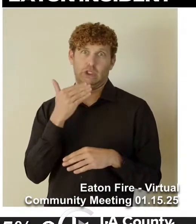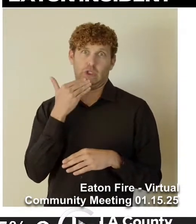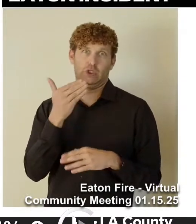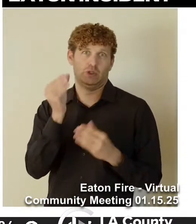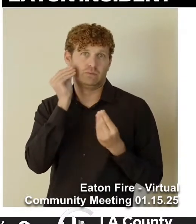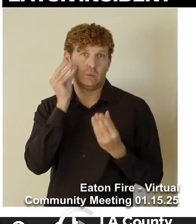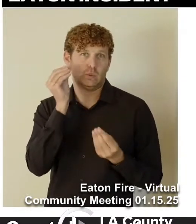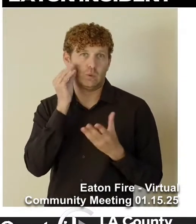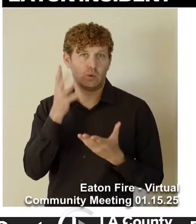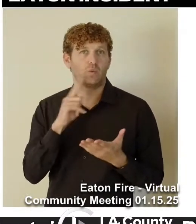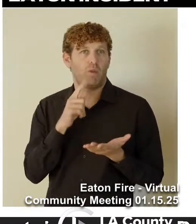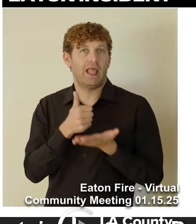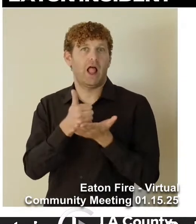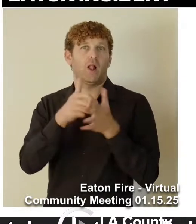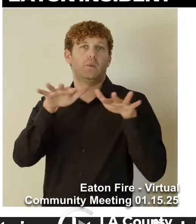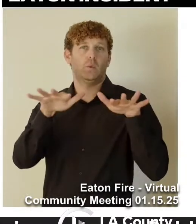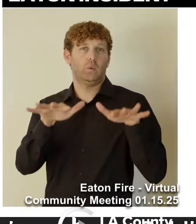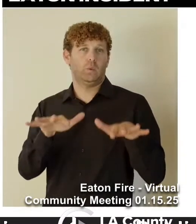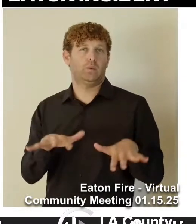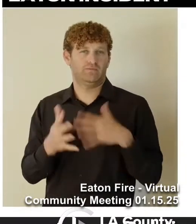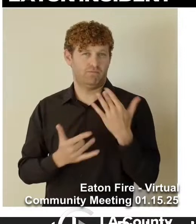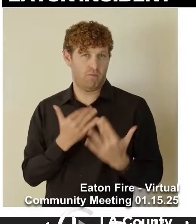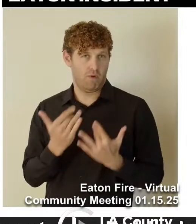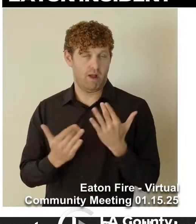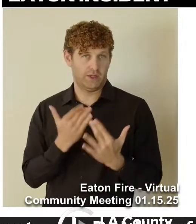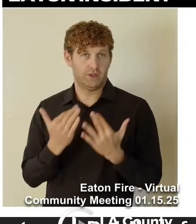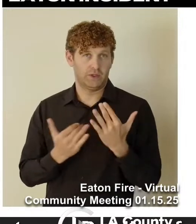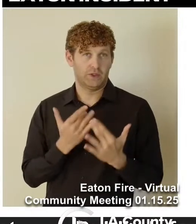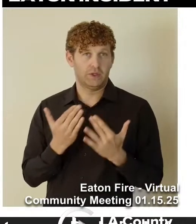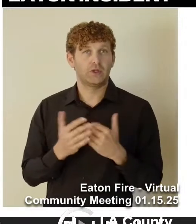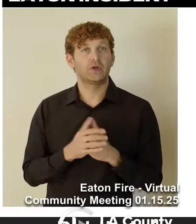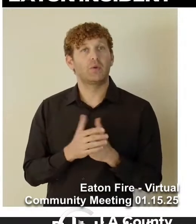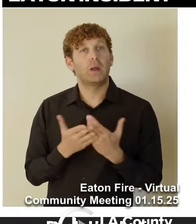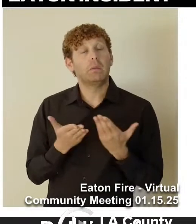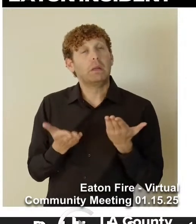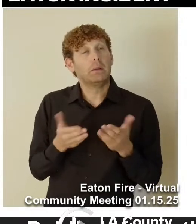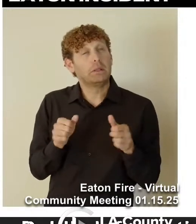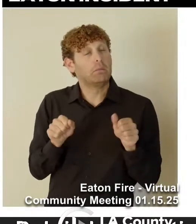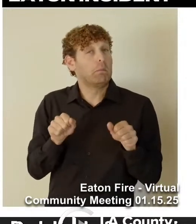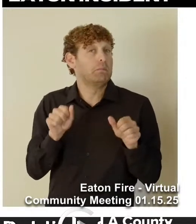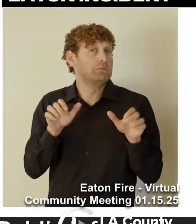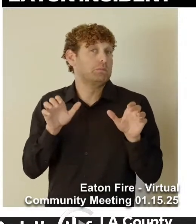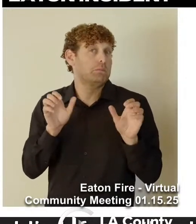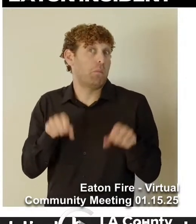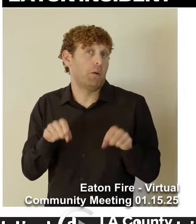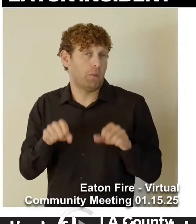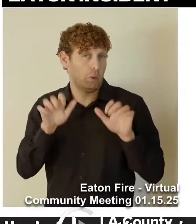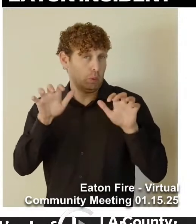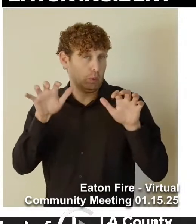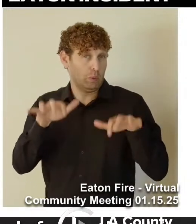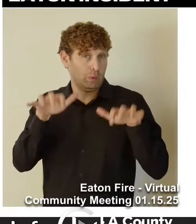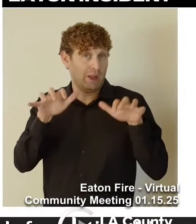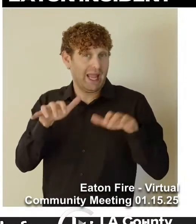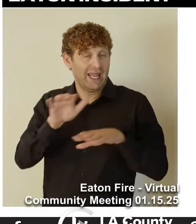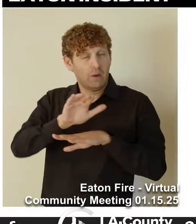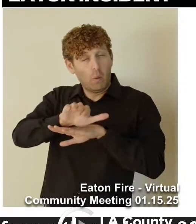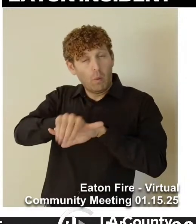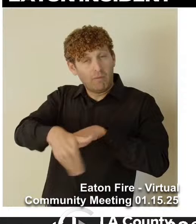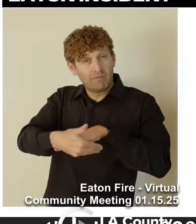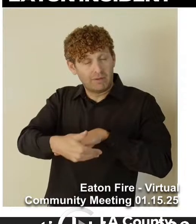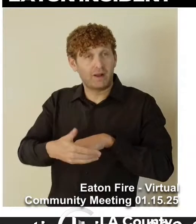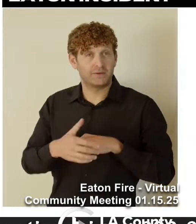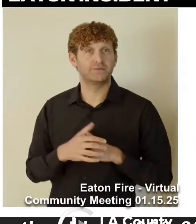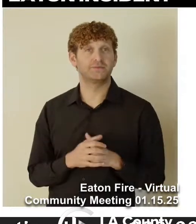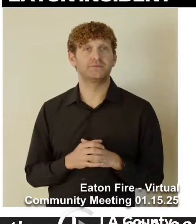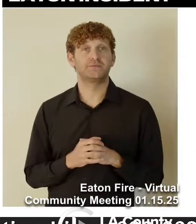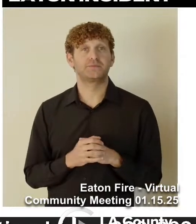might get so much moisture that there's even a little bit of a chance of rain late in the evening, or it's very unlikely for us to